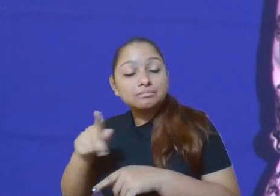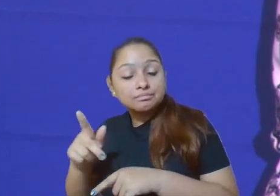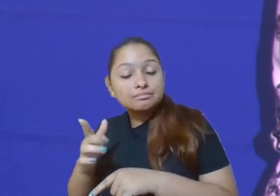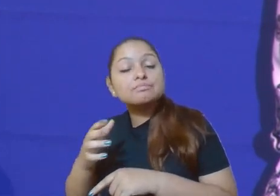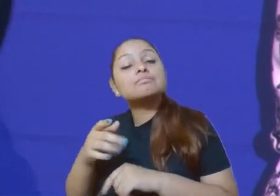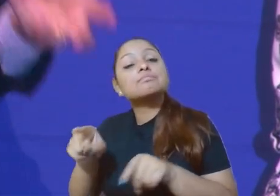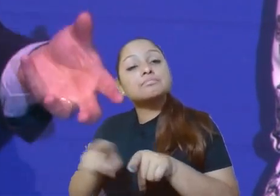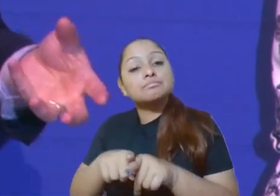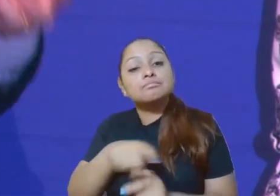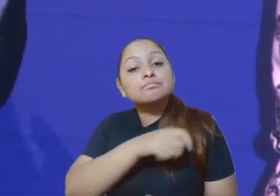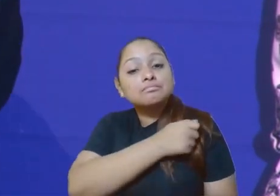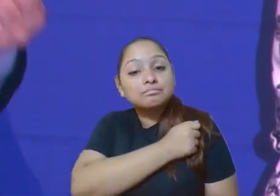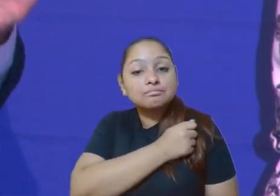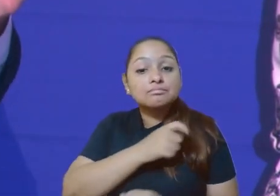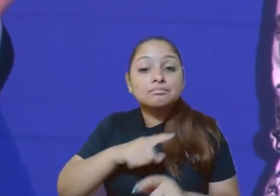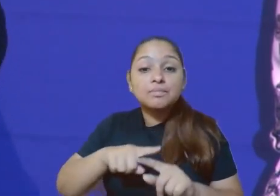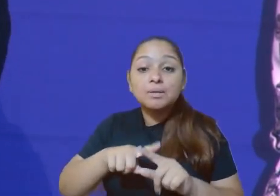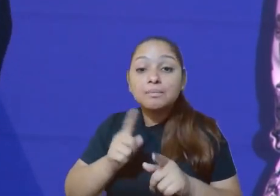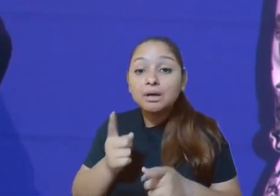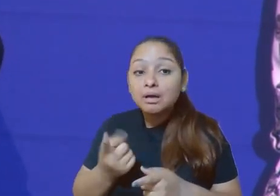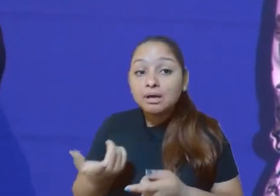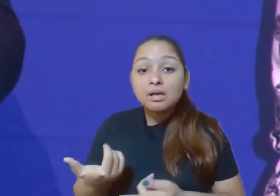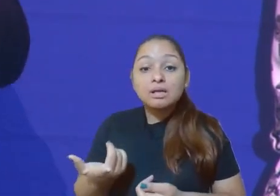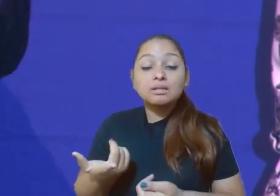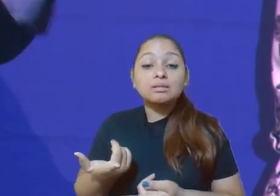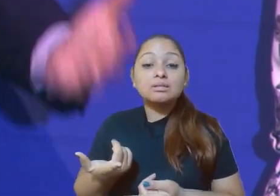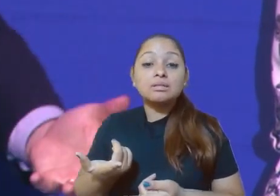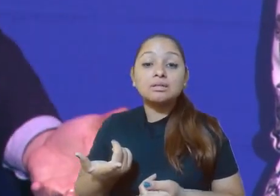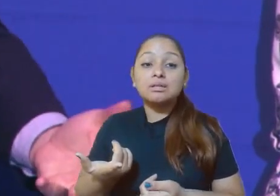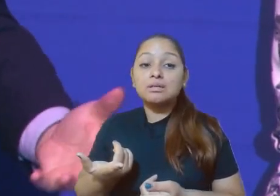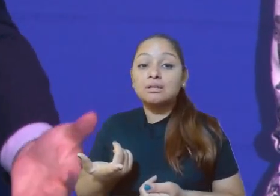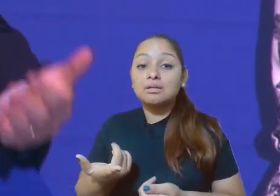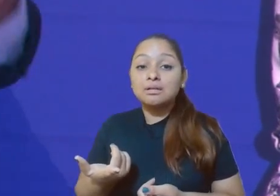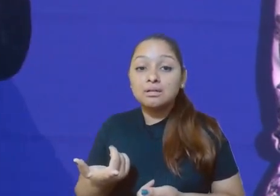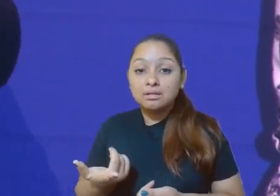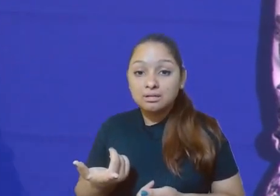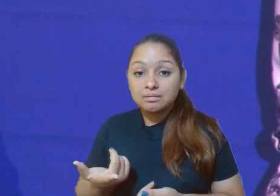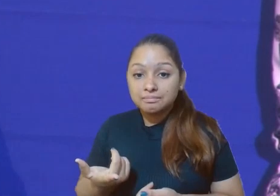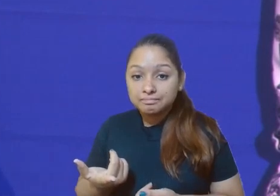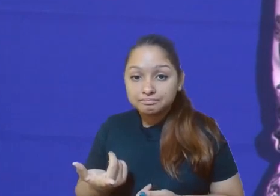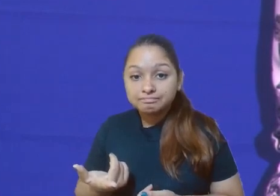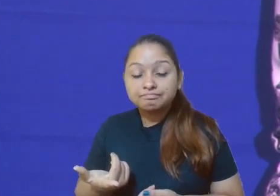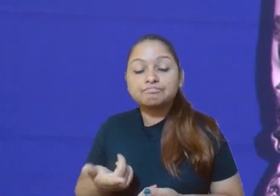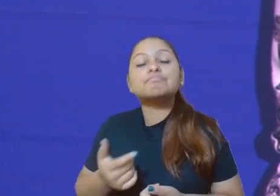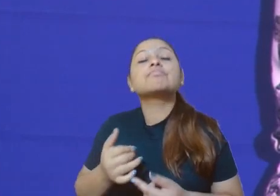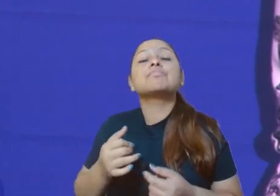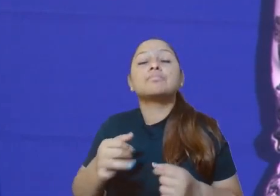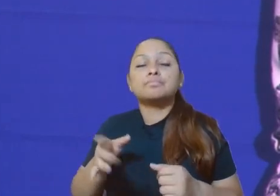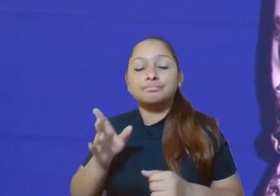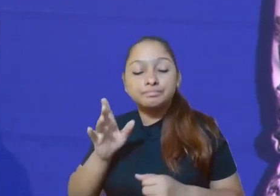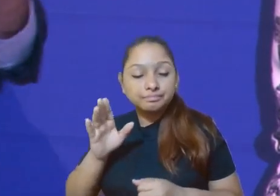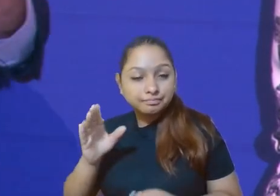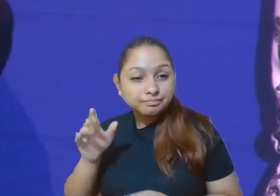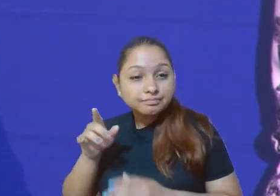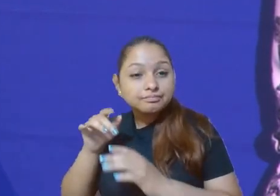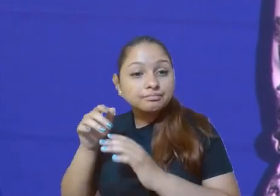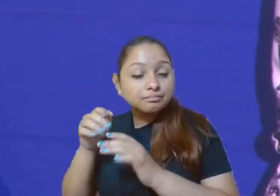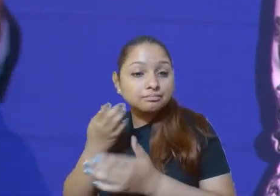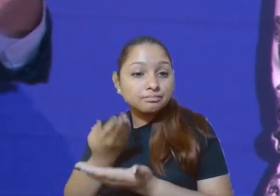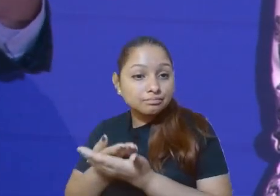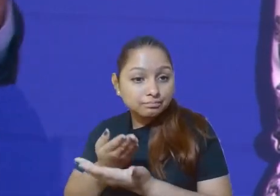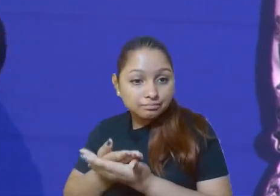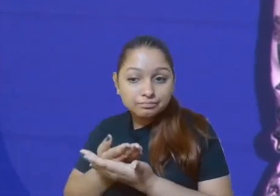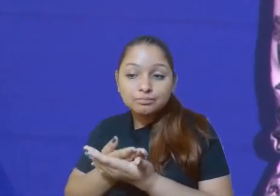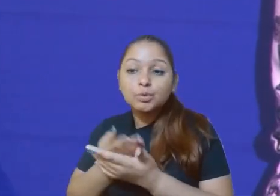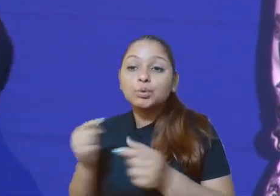students. But the outflow of this intelligence to the economy is very complex because of a